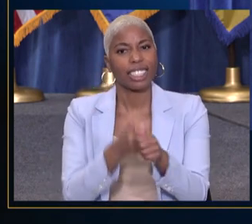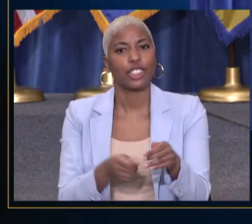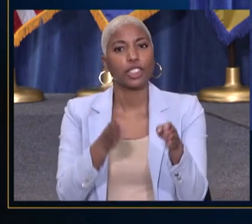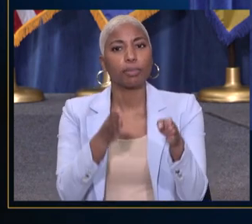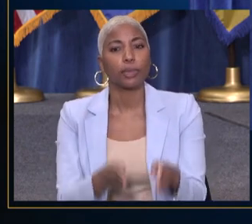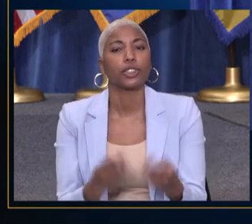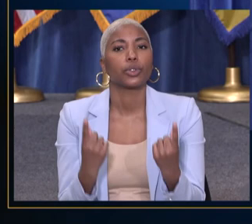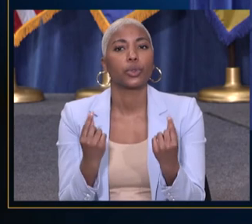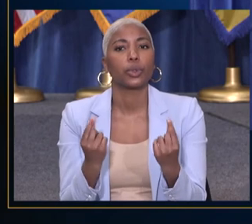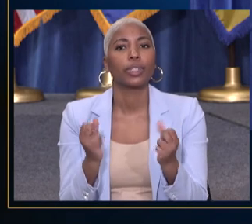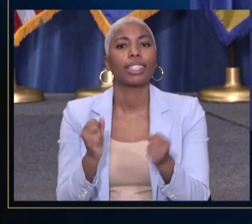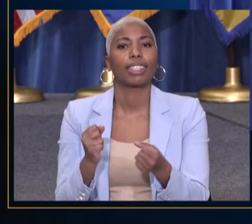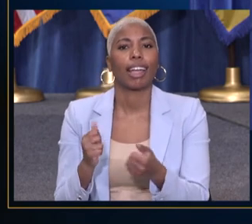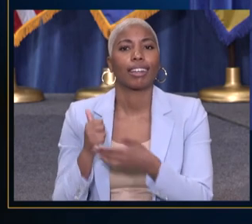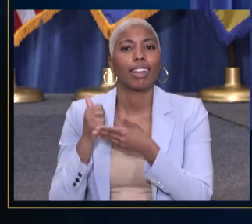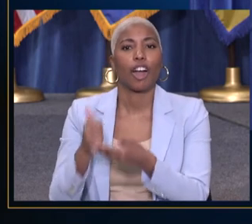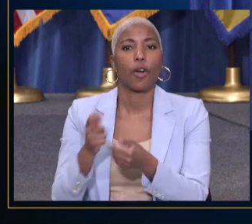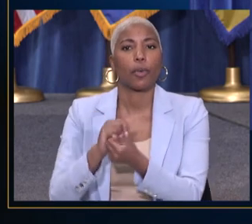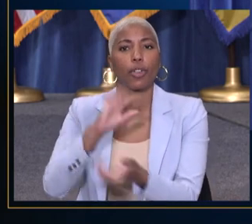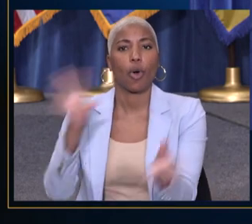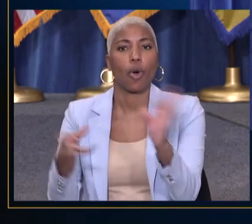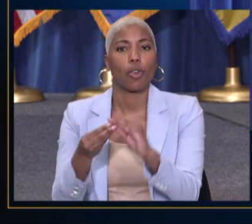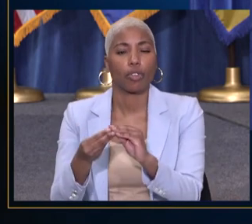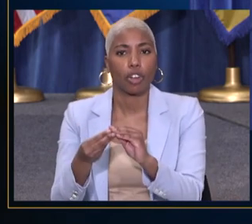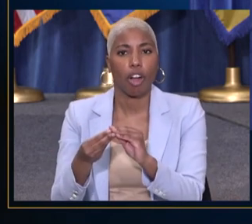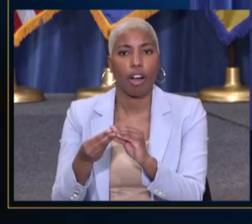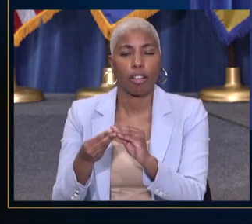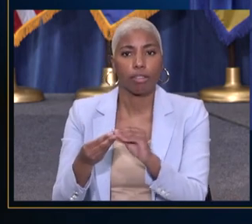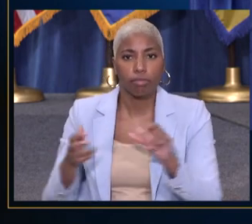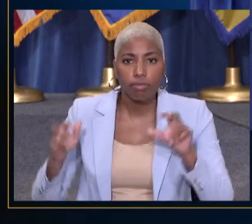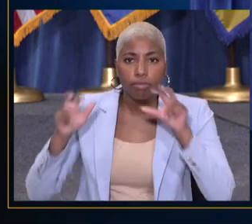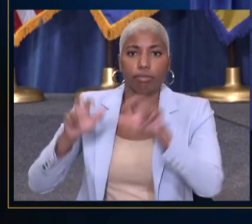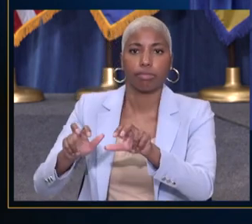in our overall efforts in improving Black